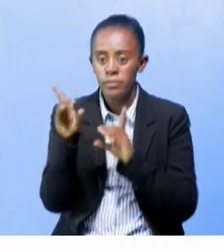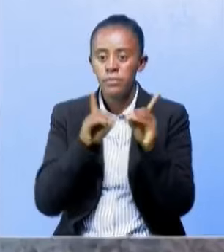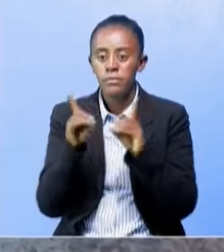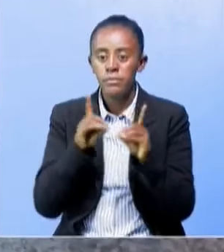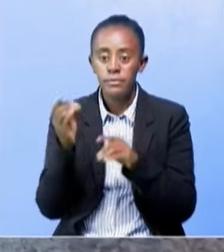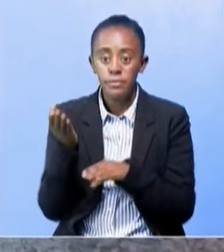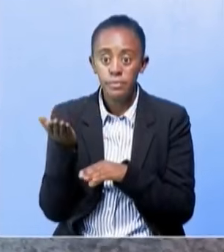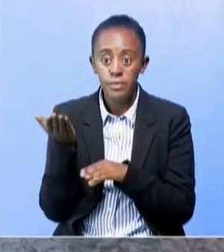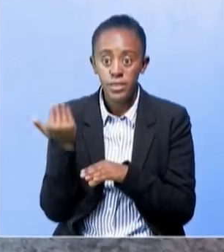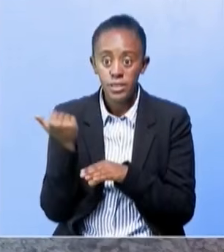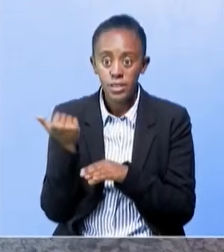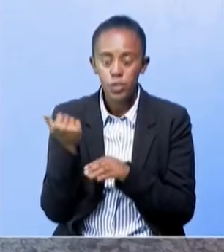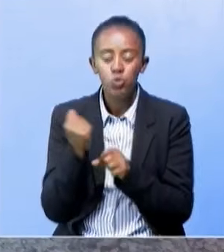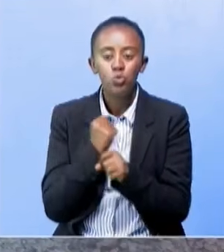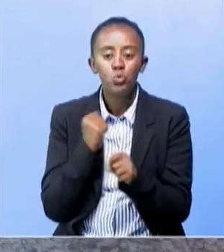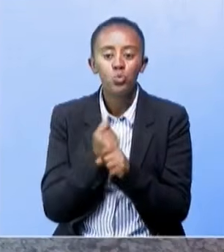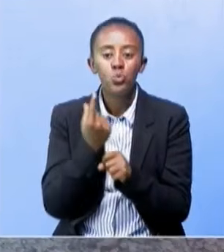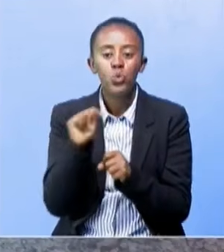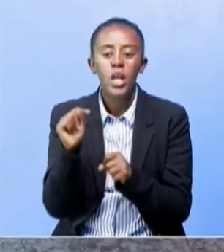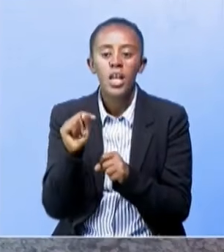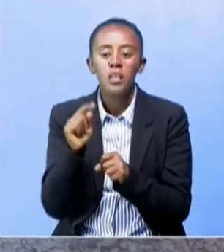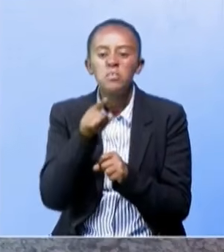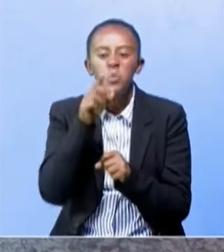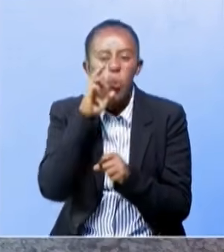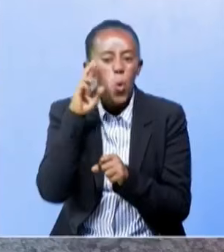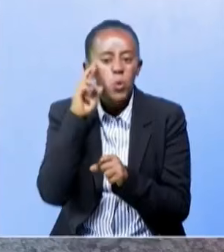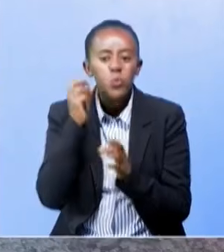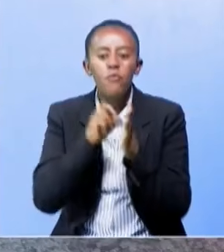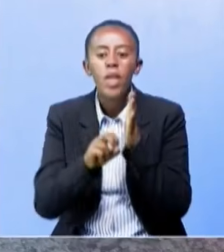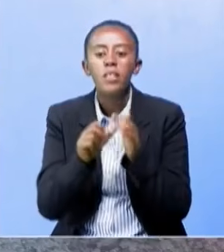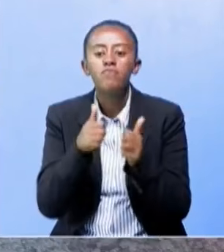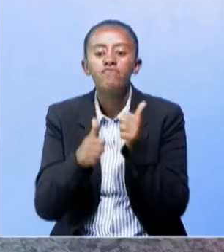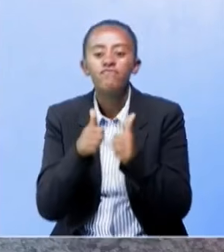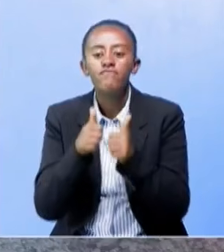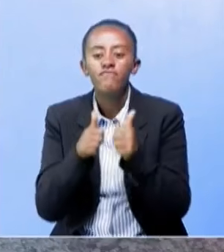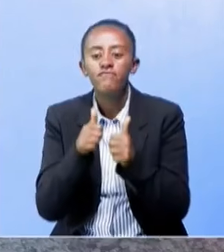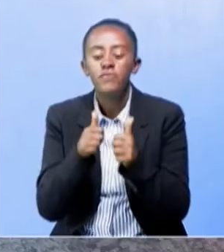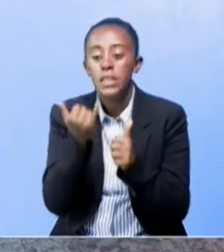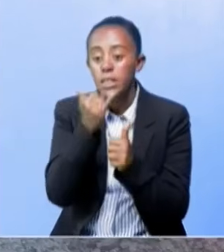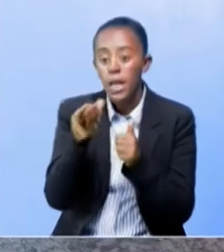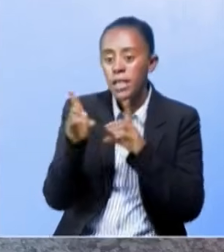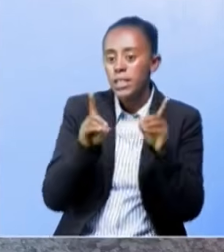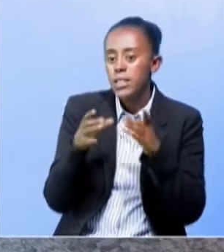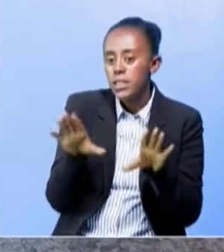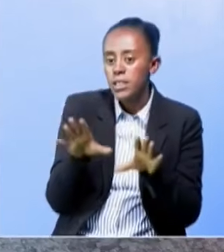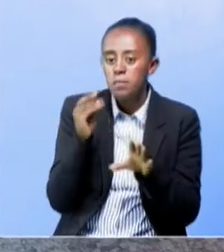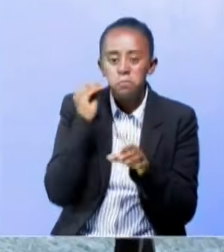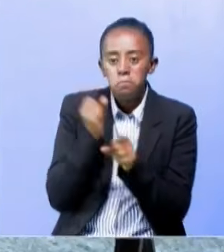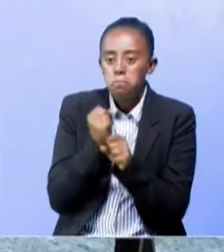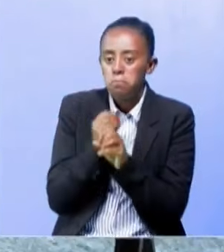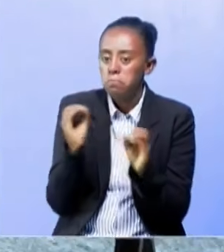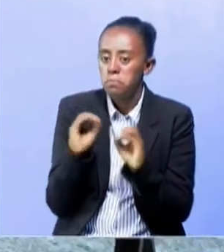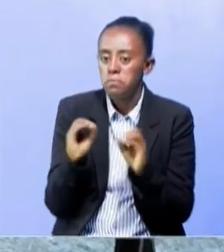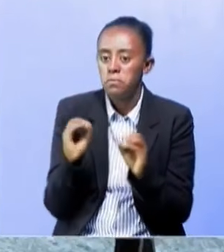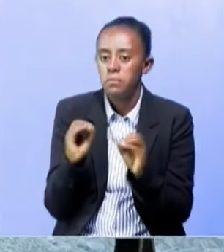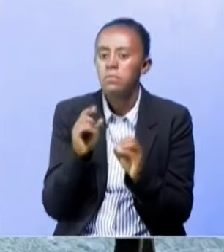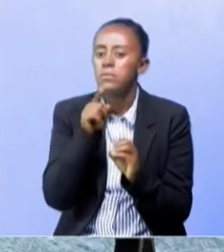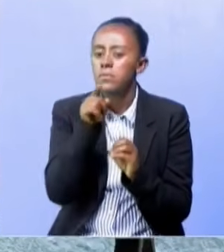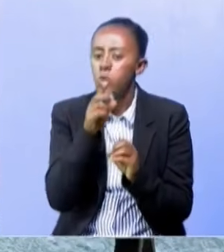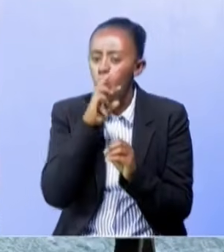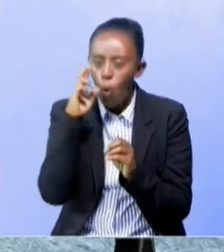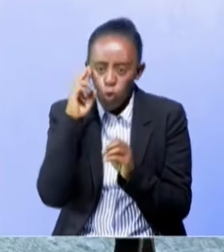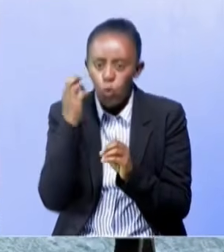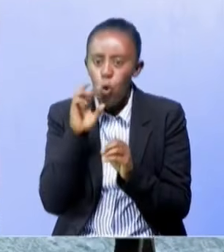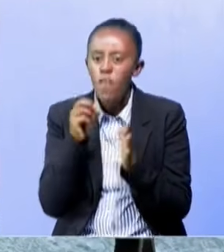Is it cause or effect? Yes, they didn't do their homework. That